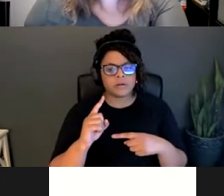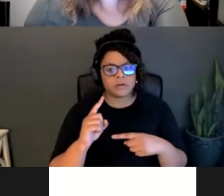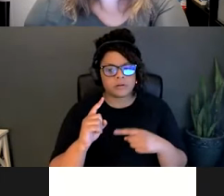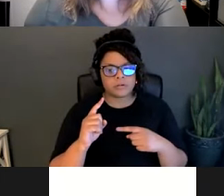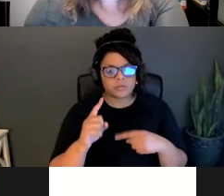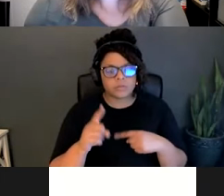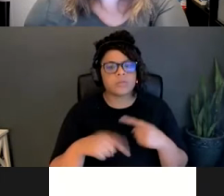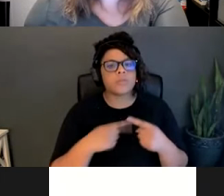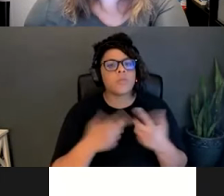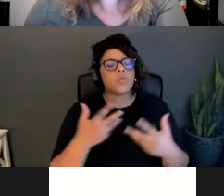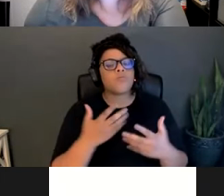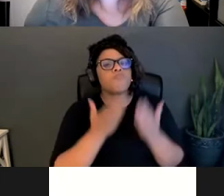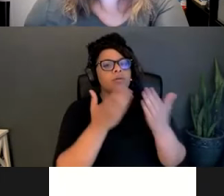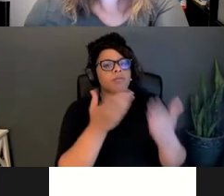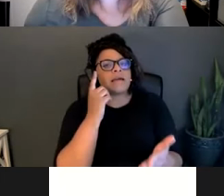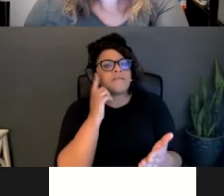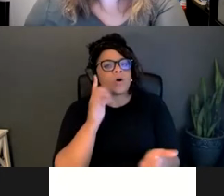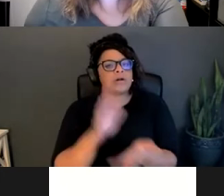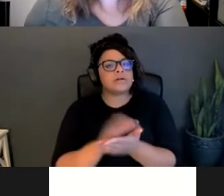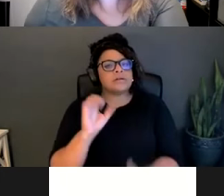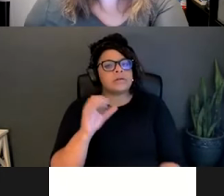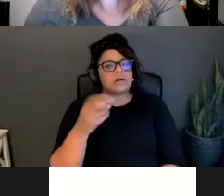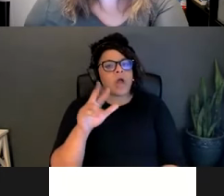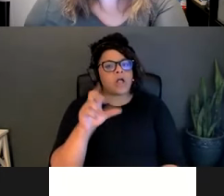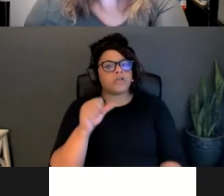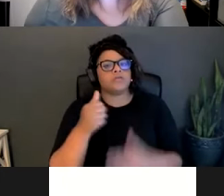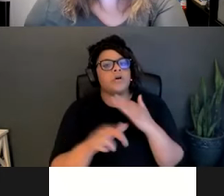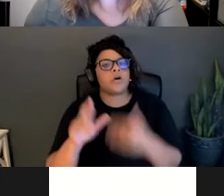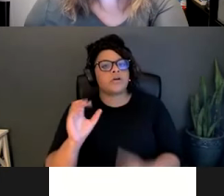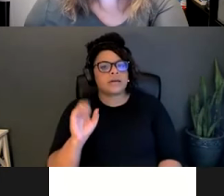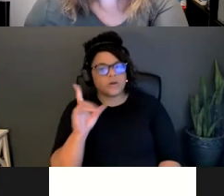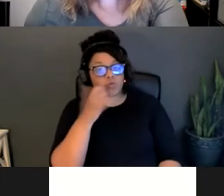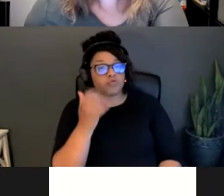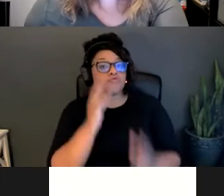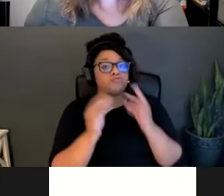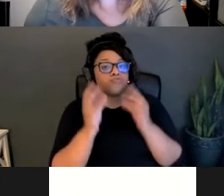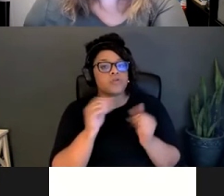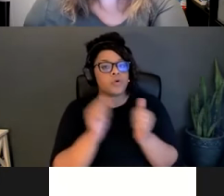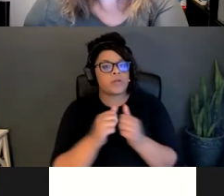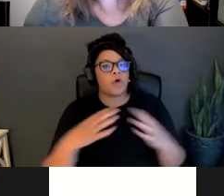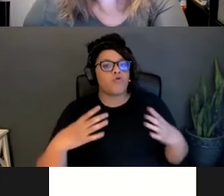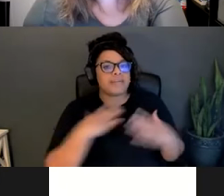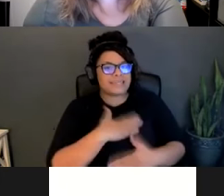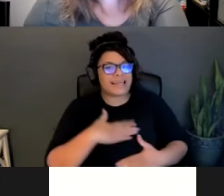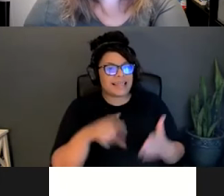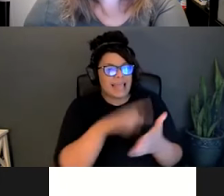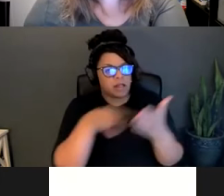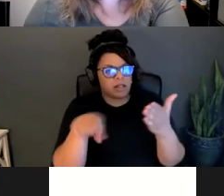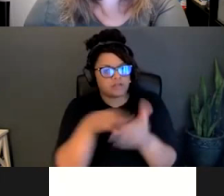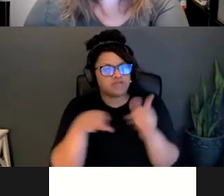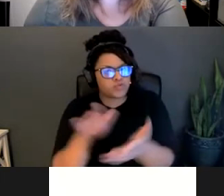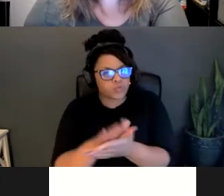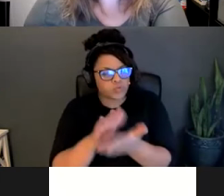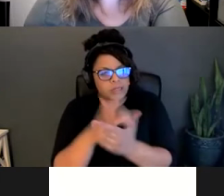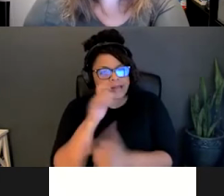our recommendations for scholars in the RCSD that are currently experiencing recess cancellations during school because it's